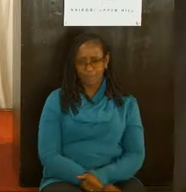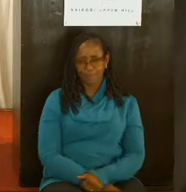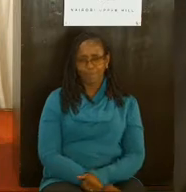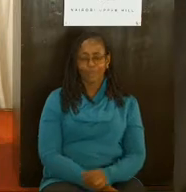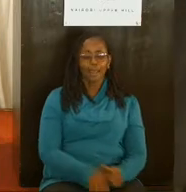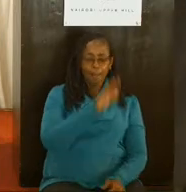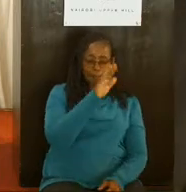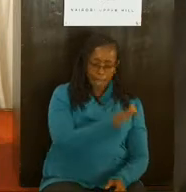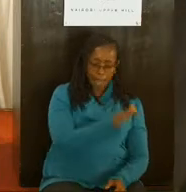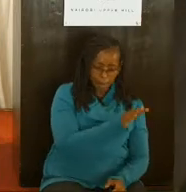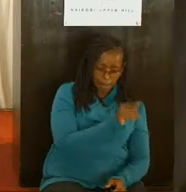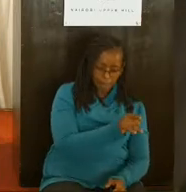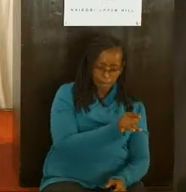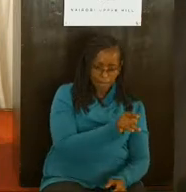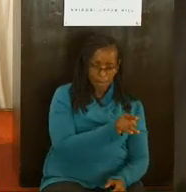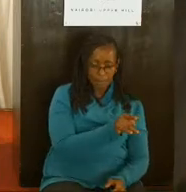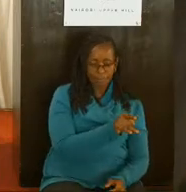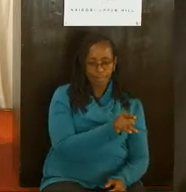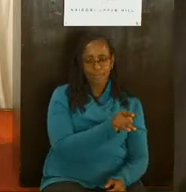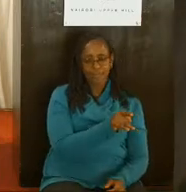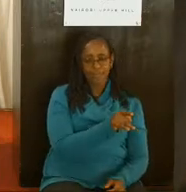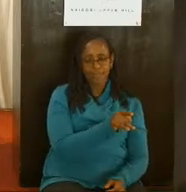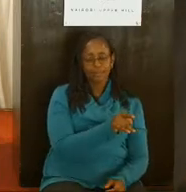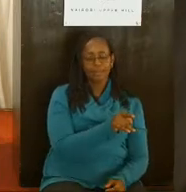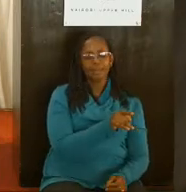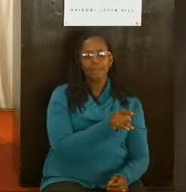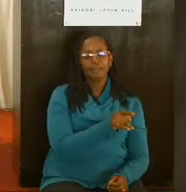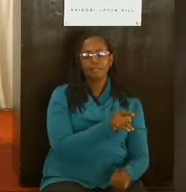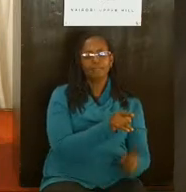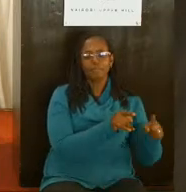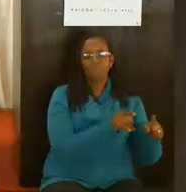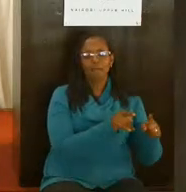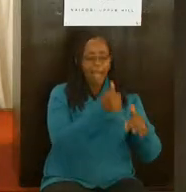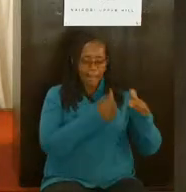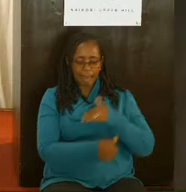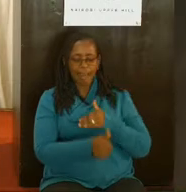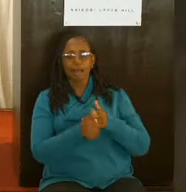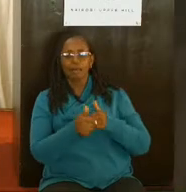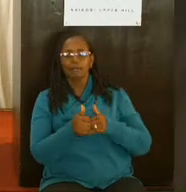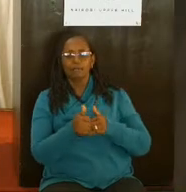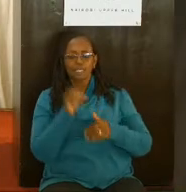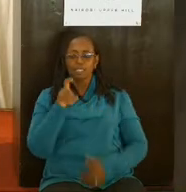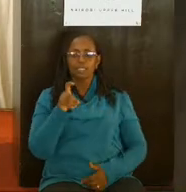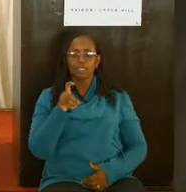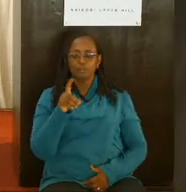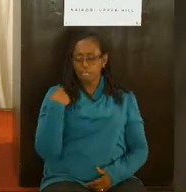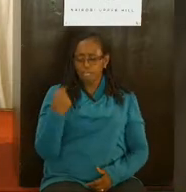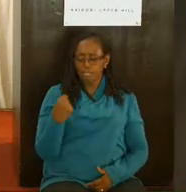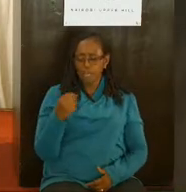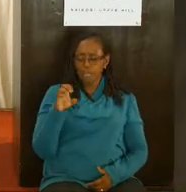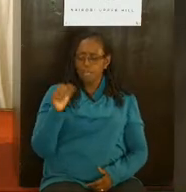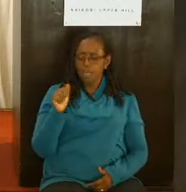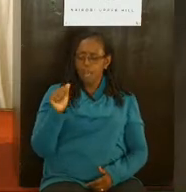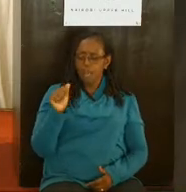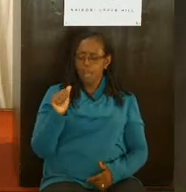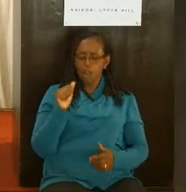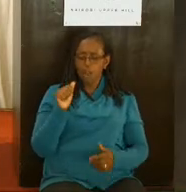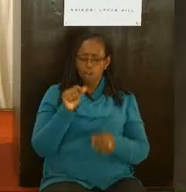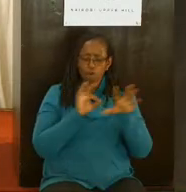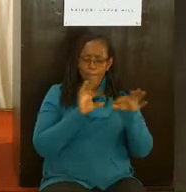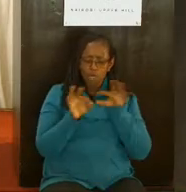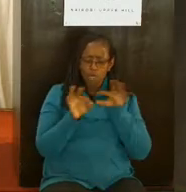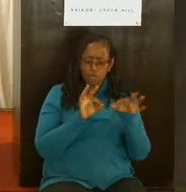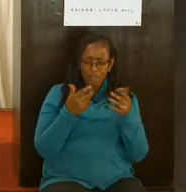Parliament is under the armpits of the executive we saw recently in the Ayala nominations